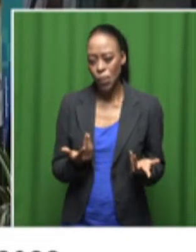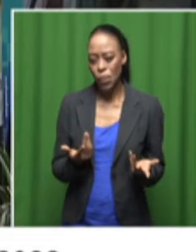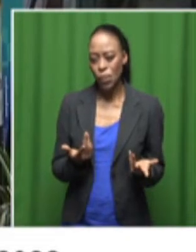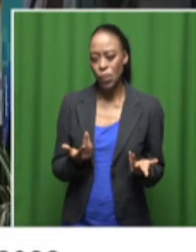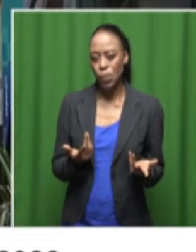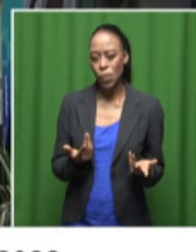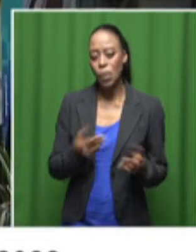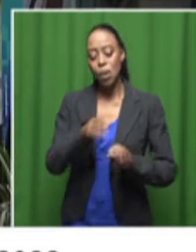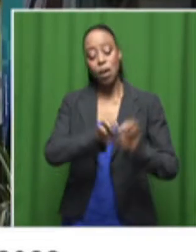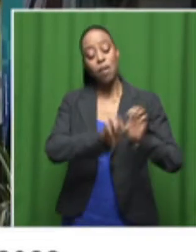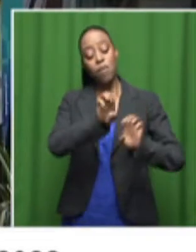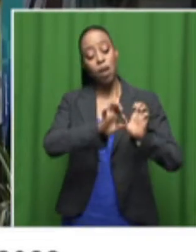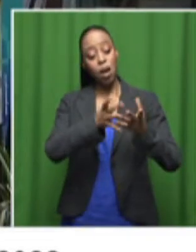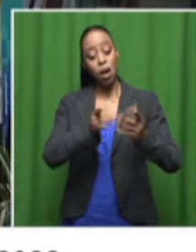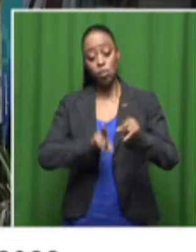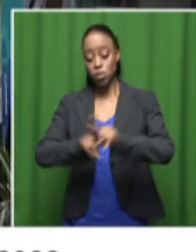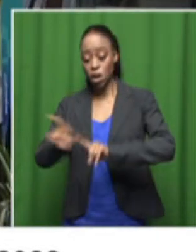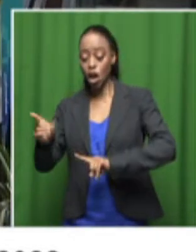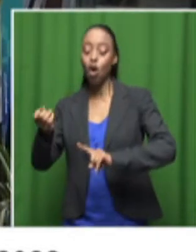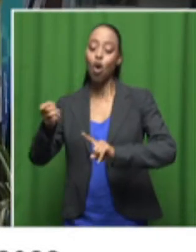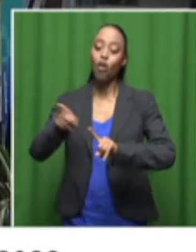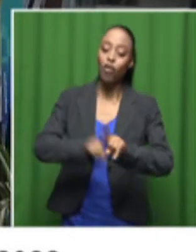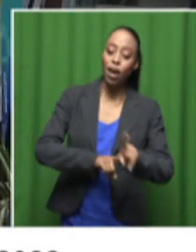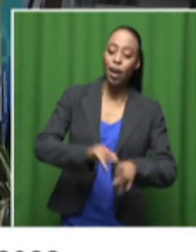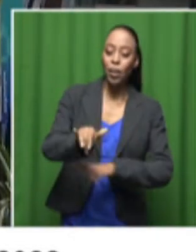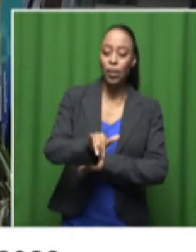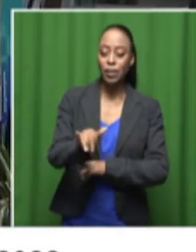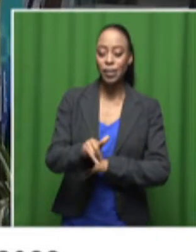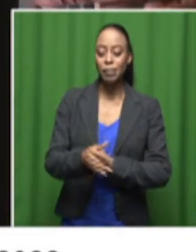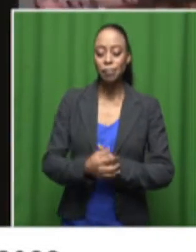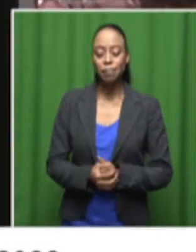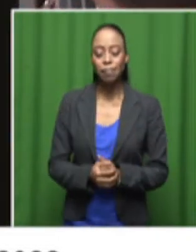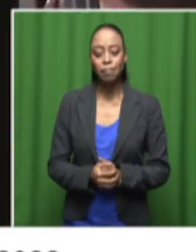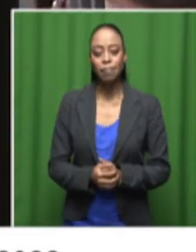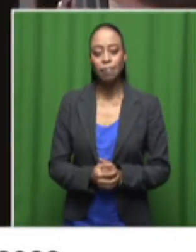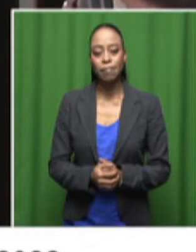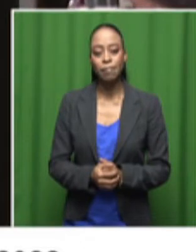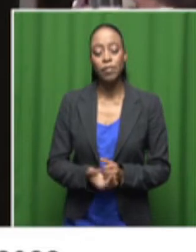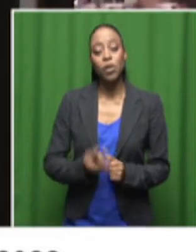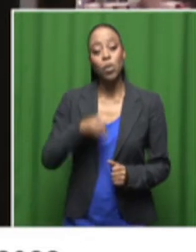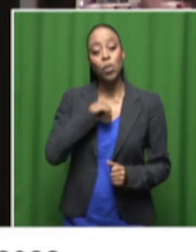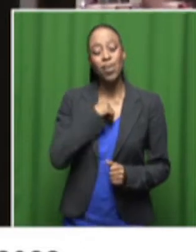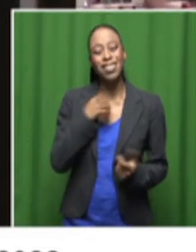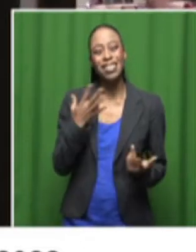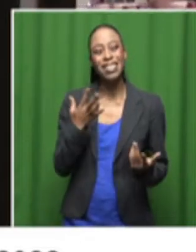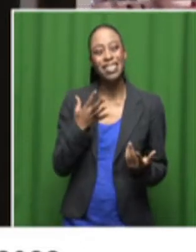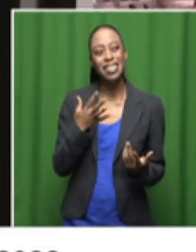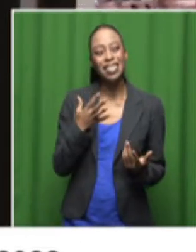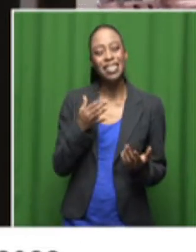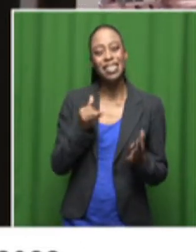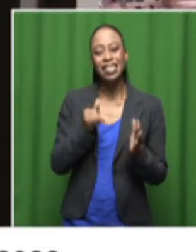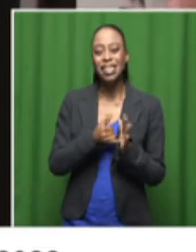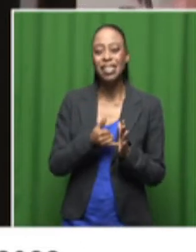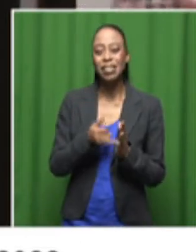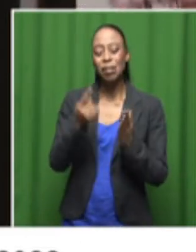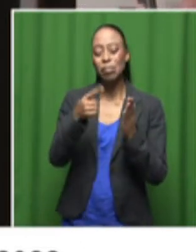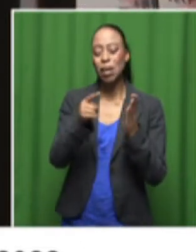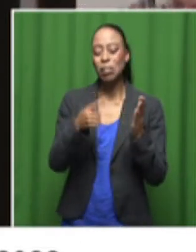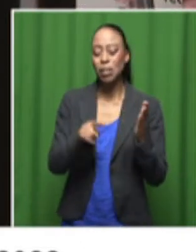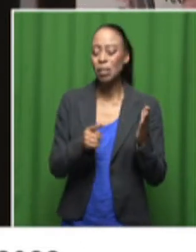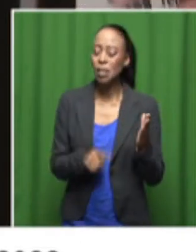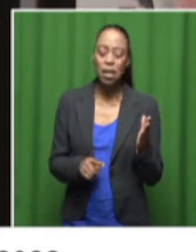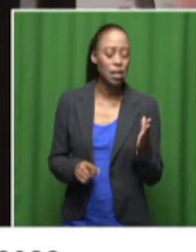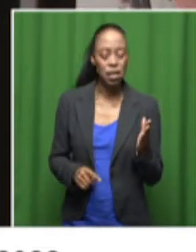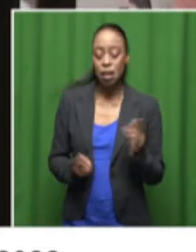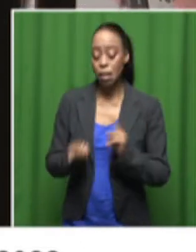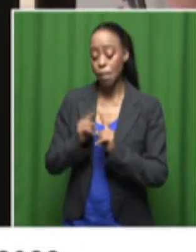the boxes and say, okay, it was successful? I mean, definitely for us, it's really not ticking up the boxes.